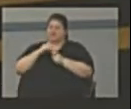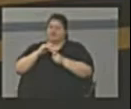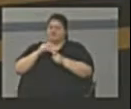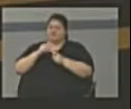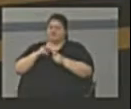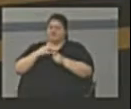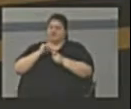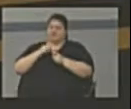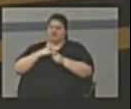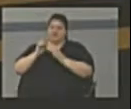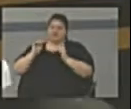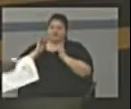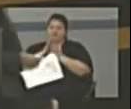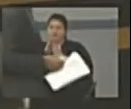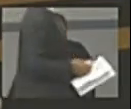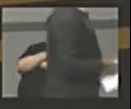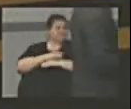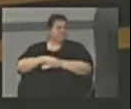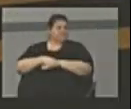Sure.